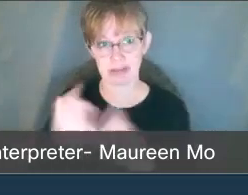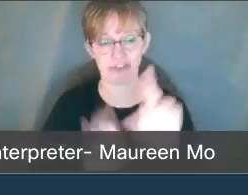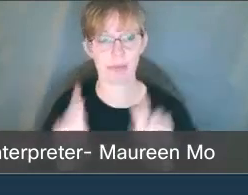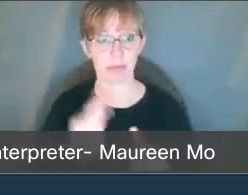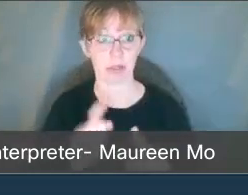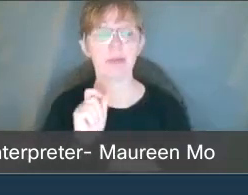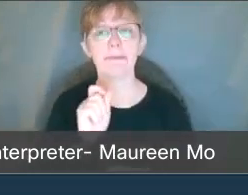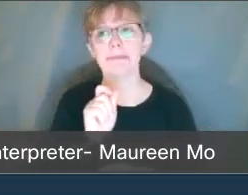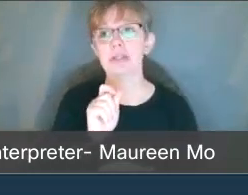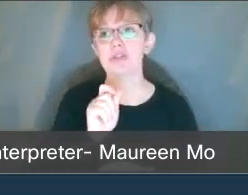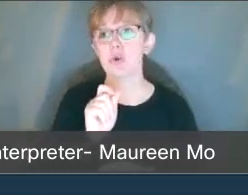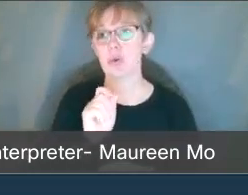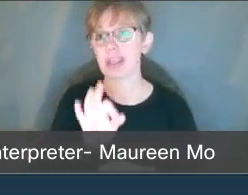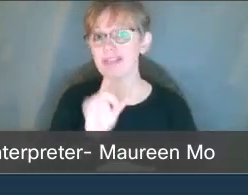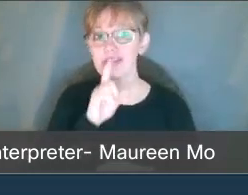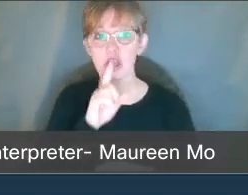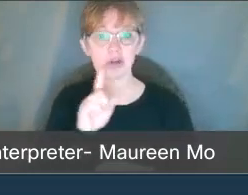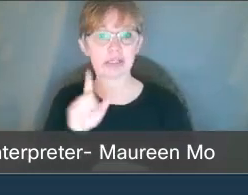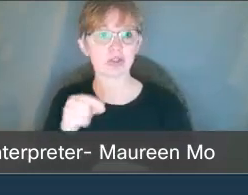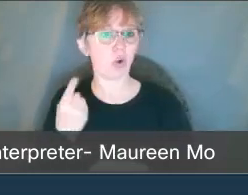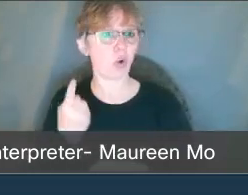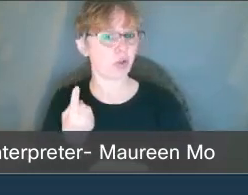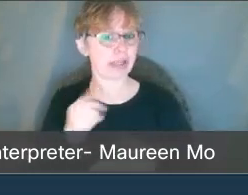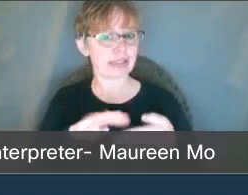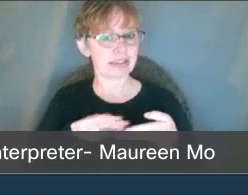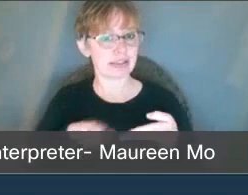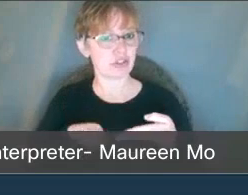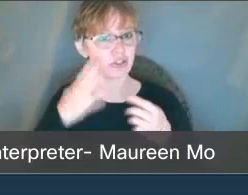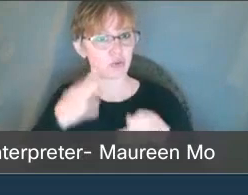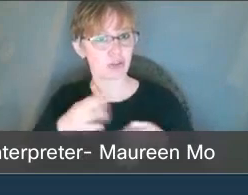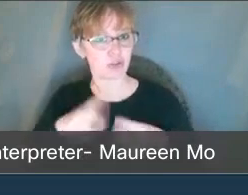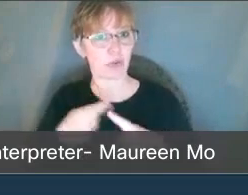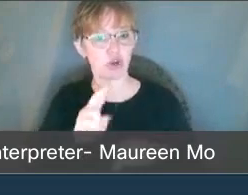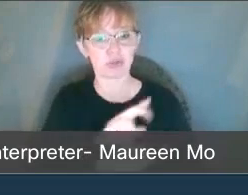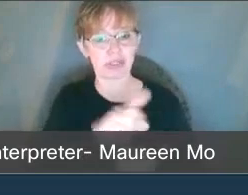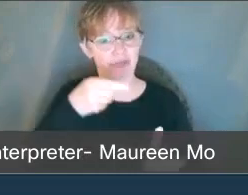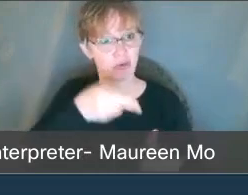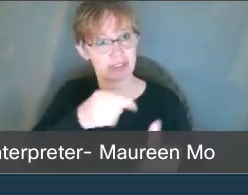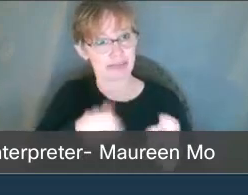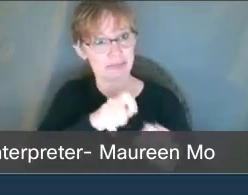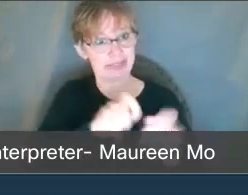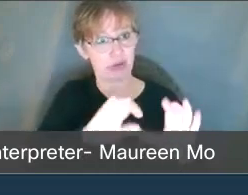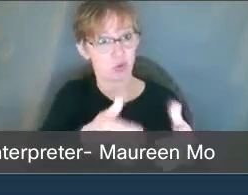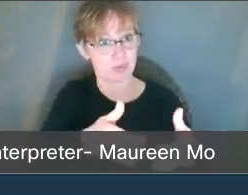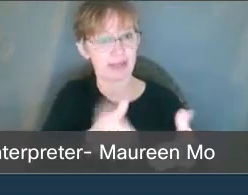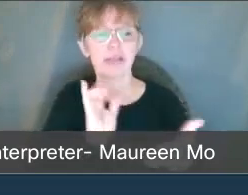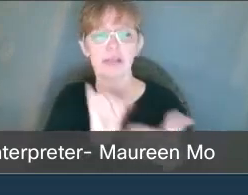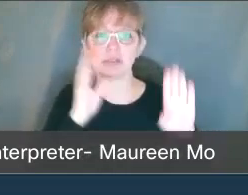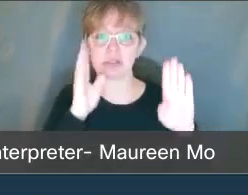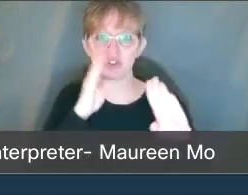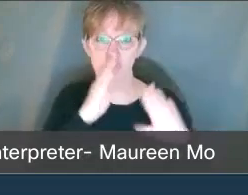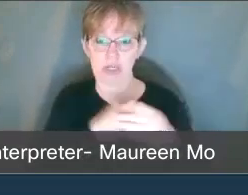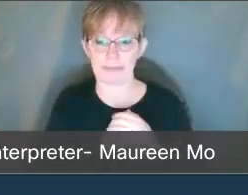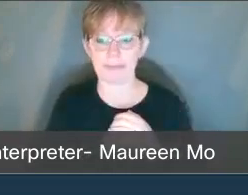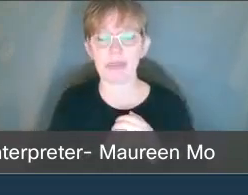there is discretion only when it's advantageous to a certain group, then that would be concerning. But I do want to give a more